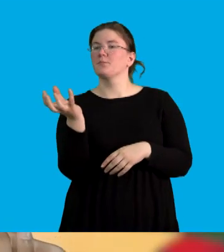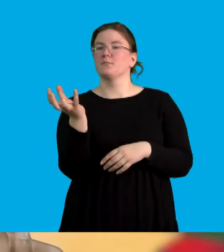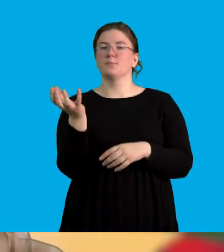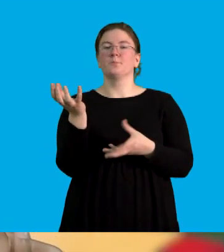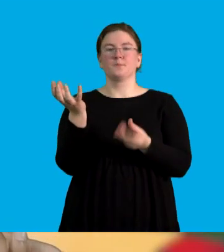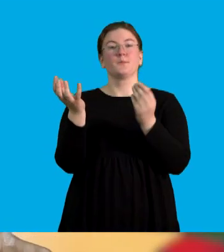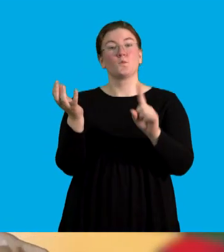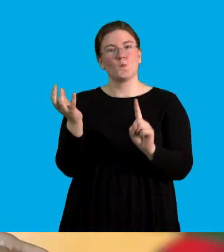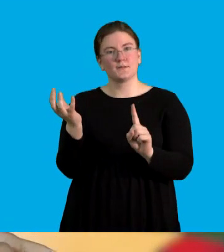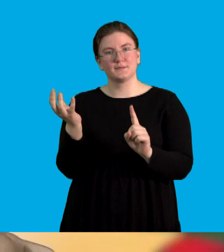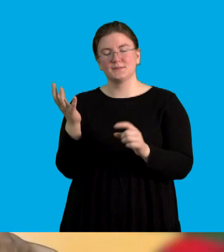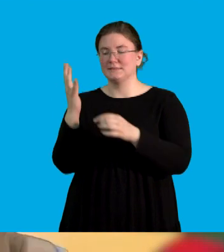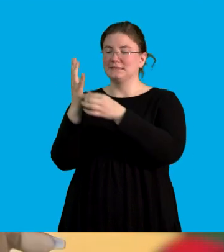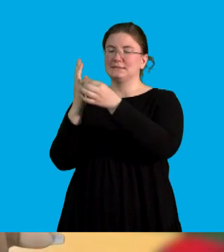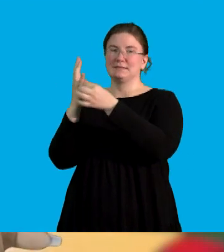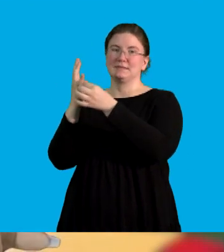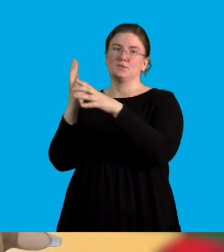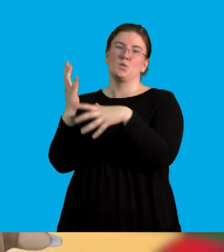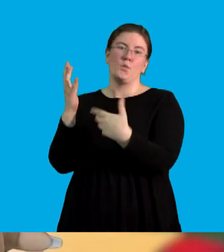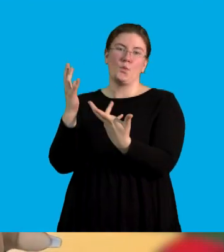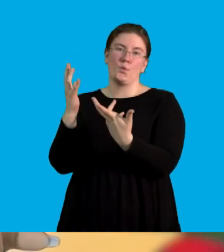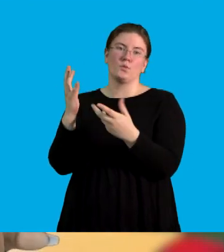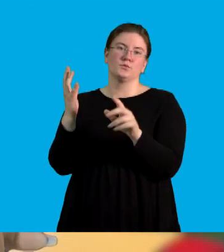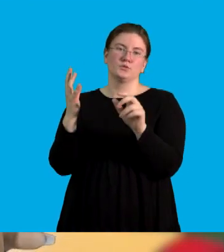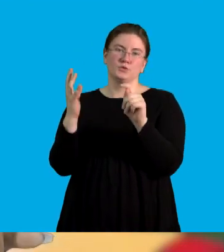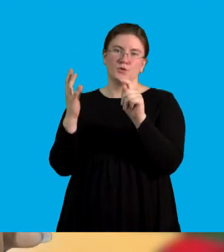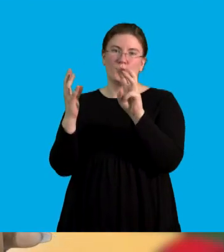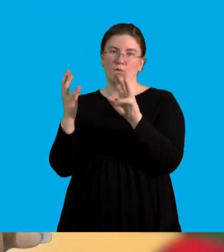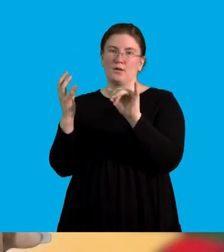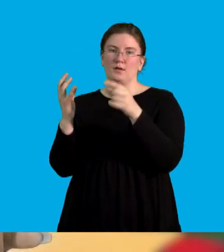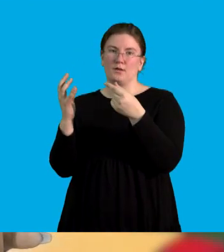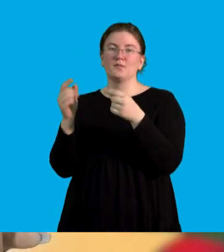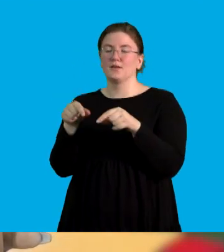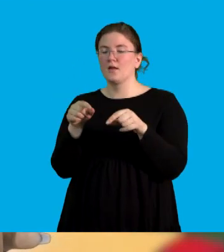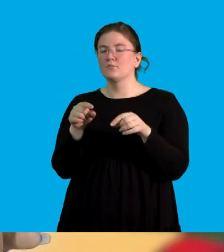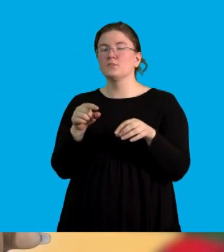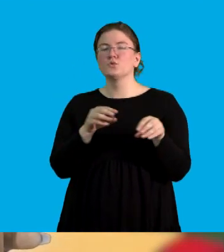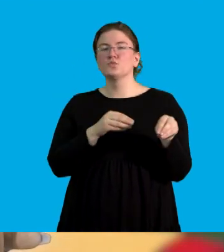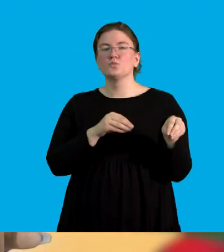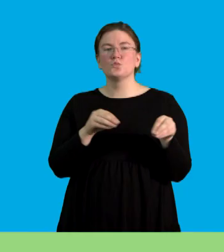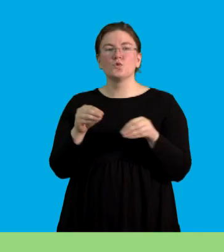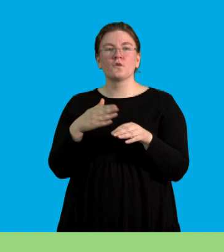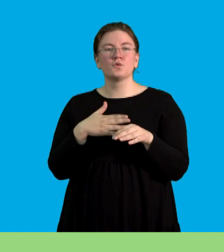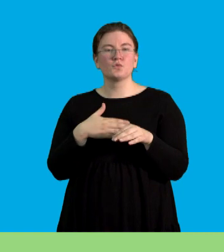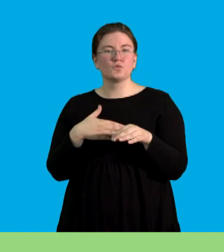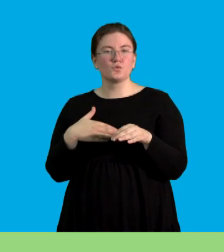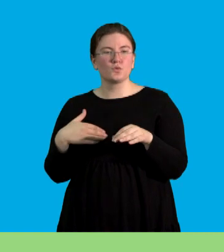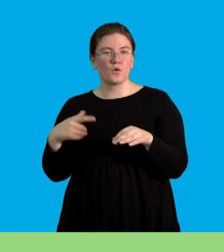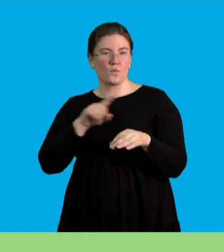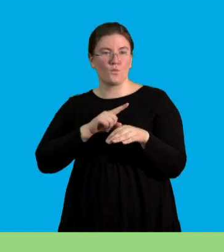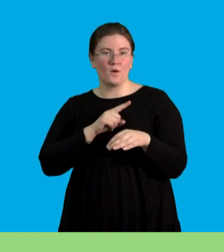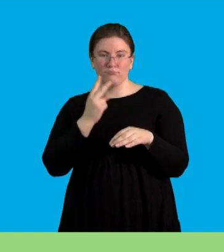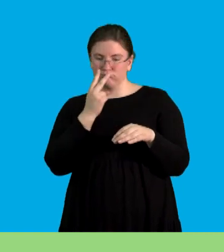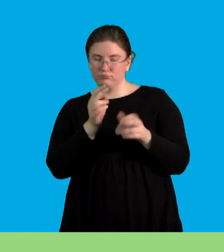feed on plant materials at night and move very slowly to avoid being seen.